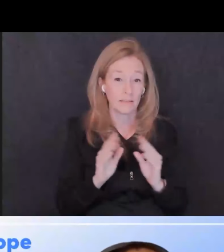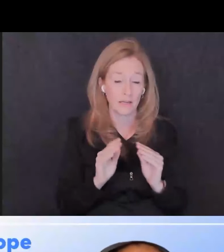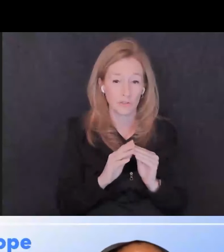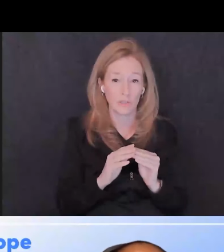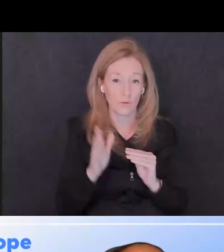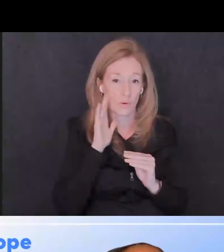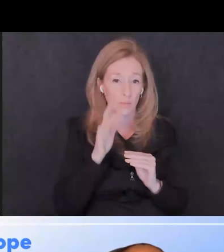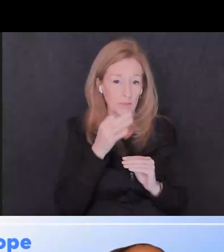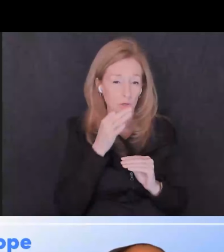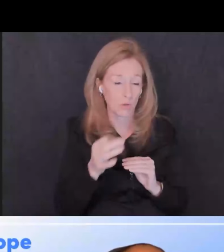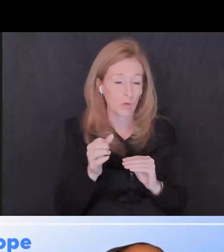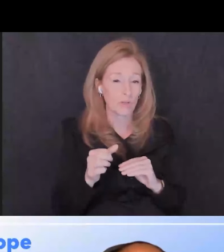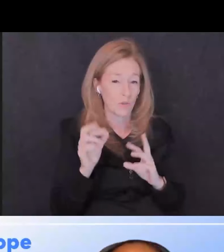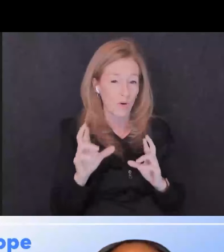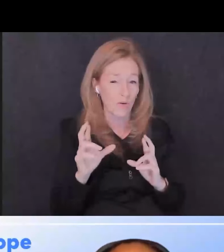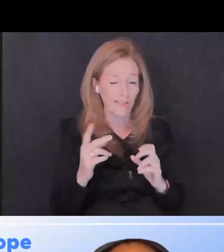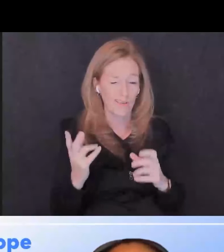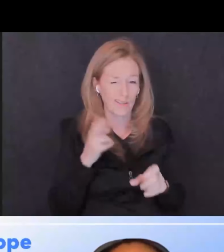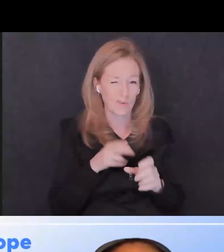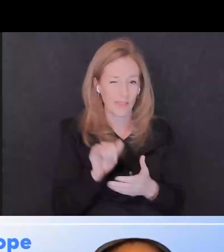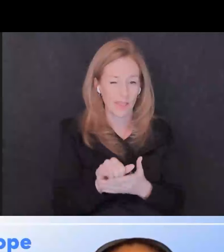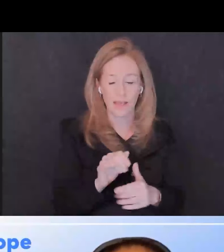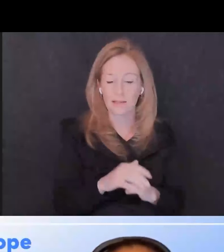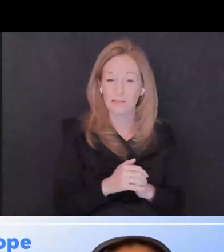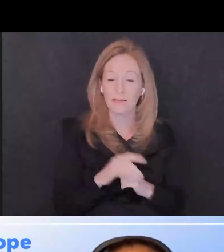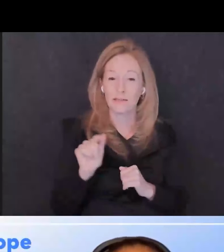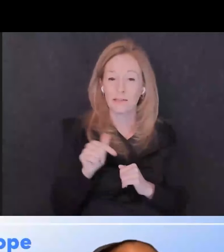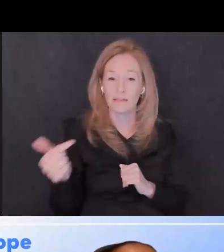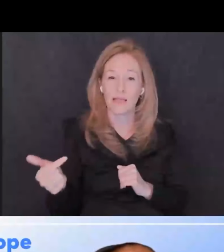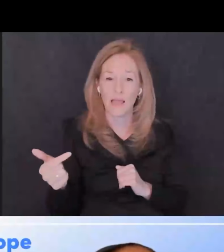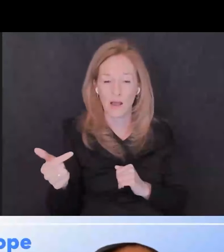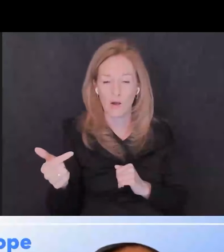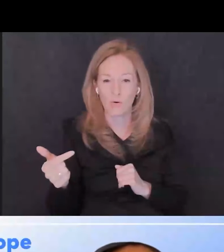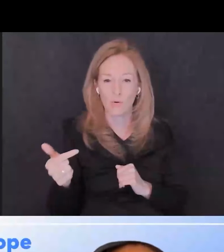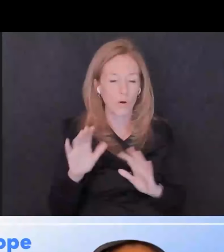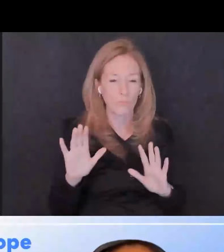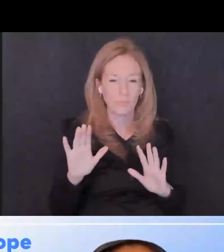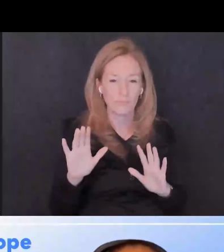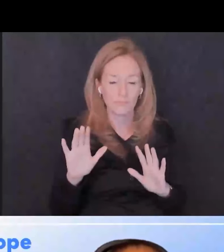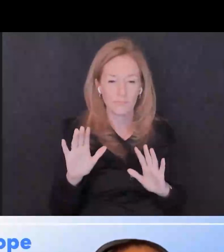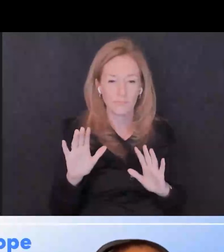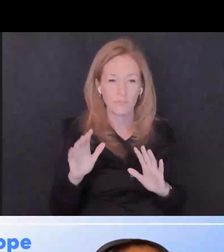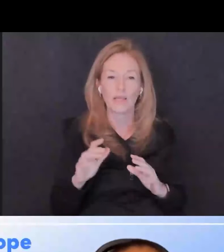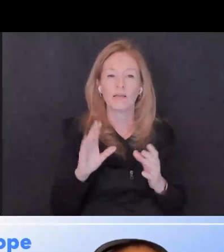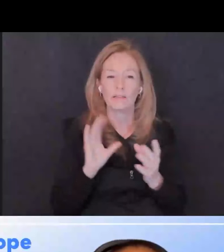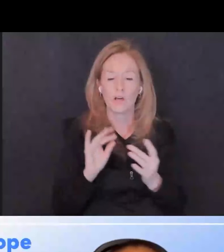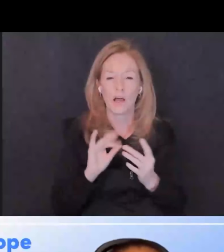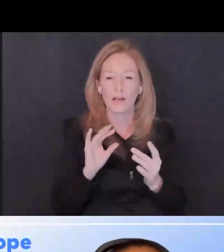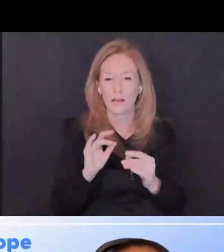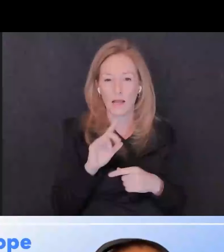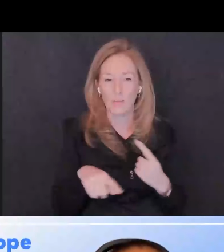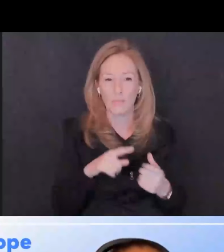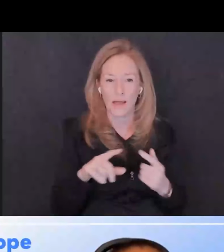going to keep us moving and turn it over now to our hot seat. Oh, I'm sorry. We're going to talk a little bit about what's in the